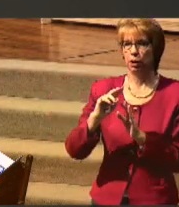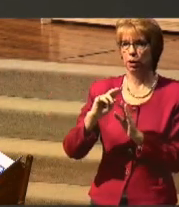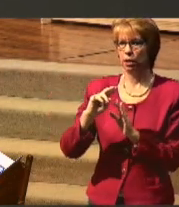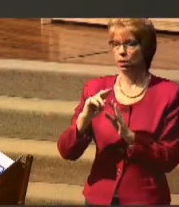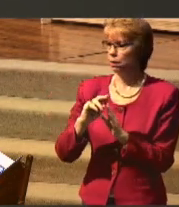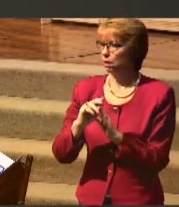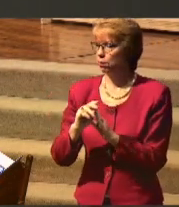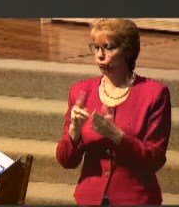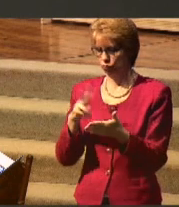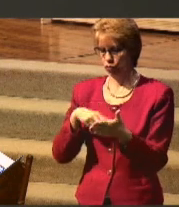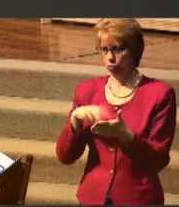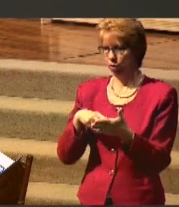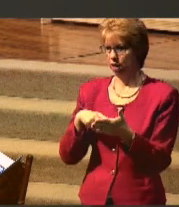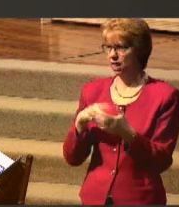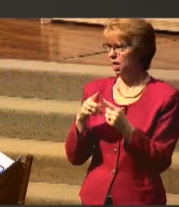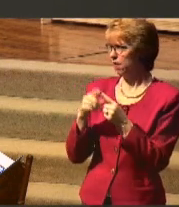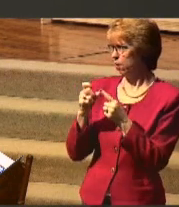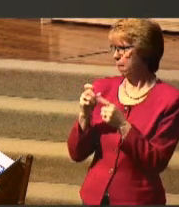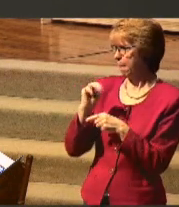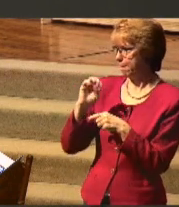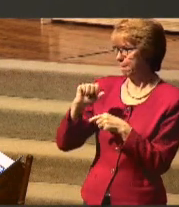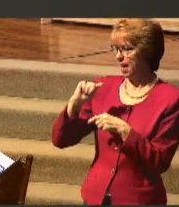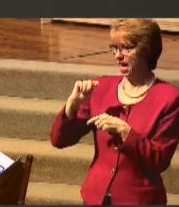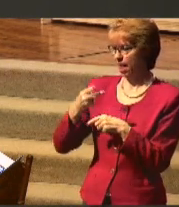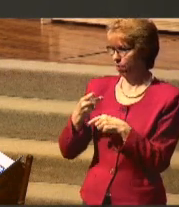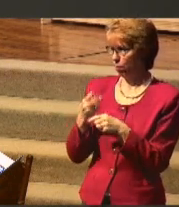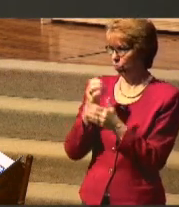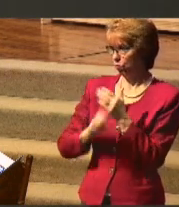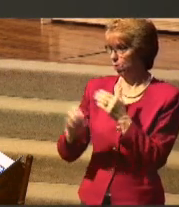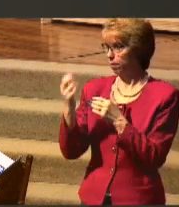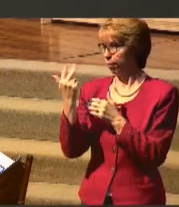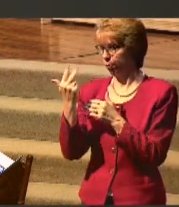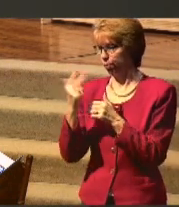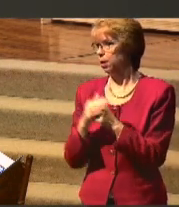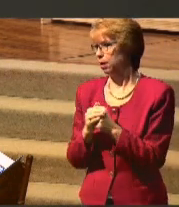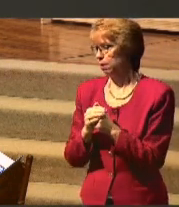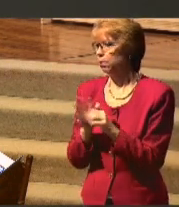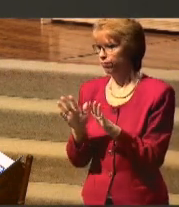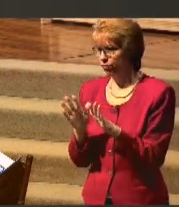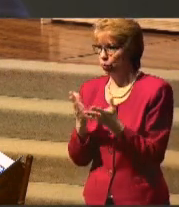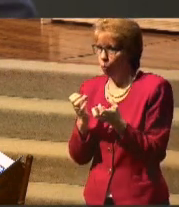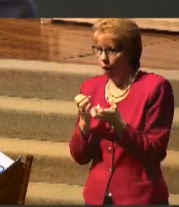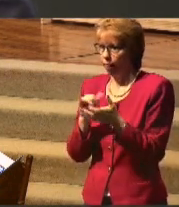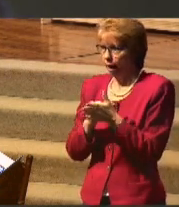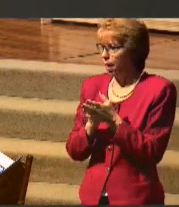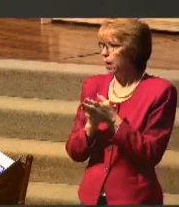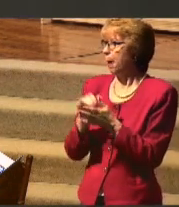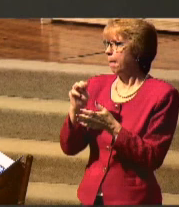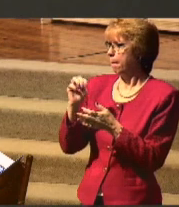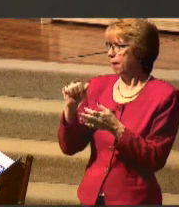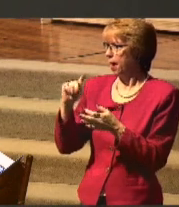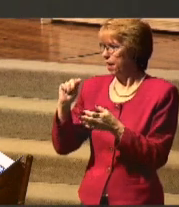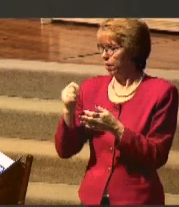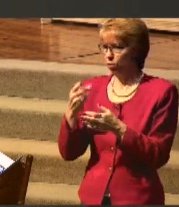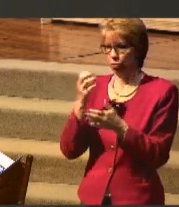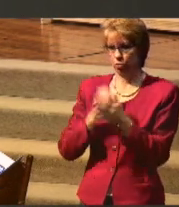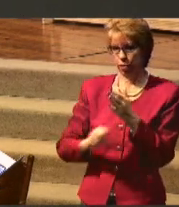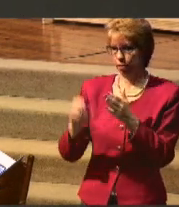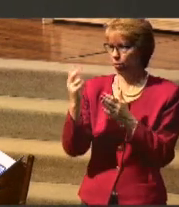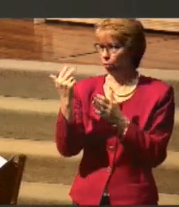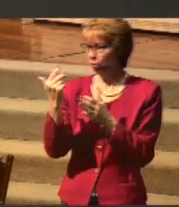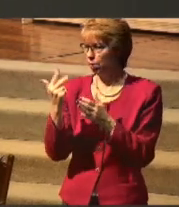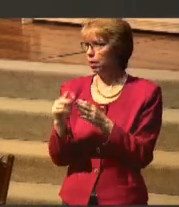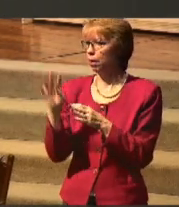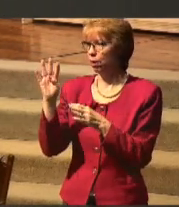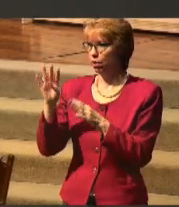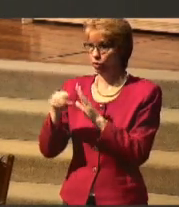read a verse from Matthew chapter 13. If you want to jot down that reference, Matthew 13, 44, the